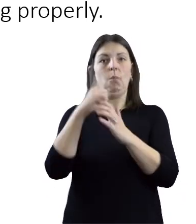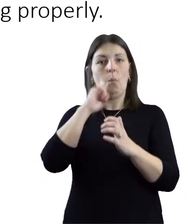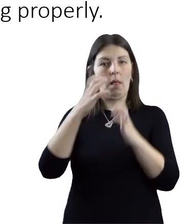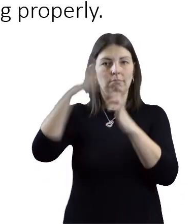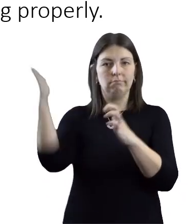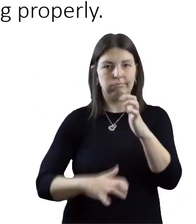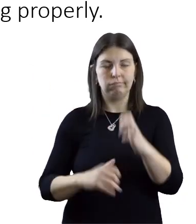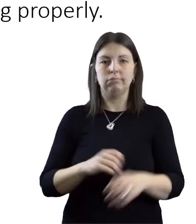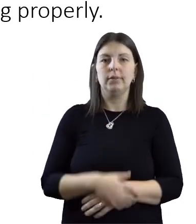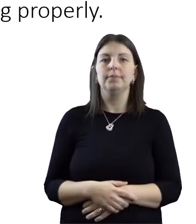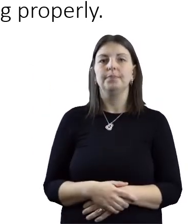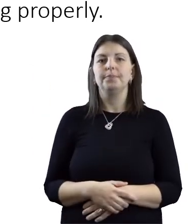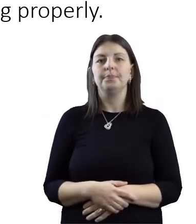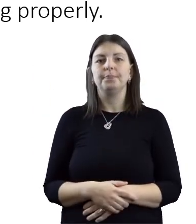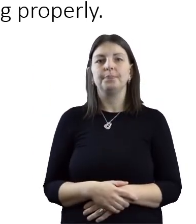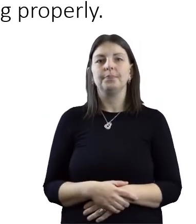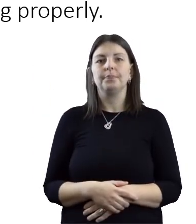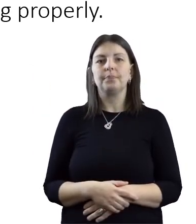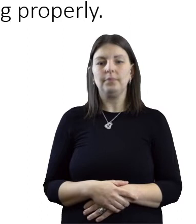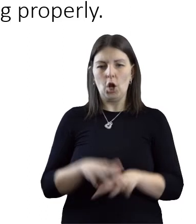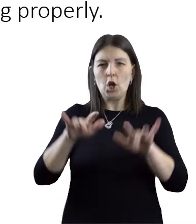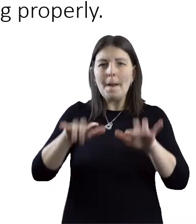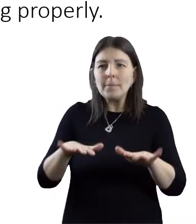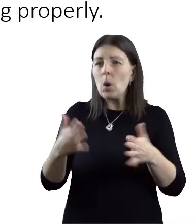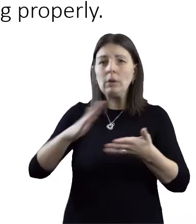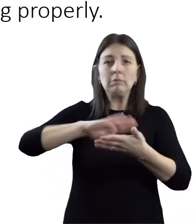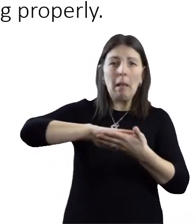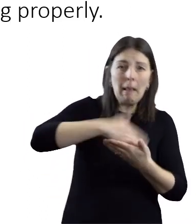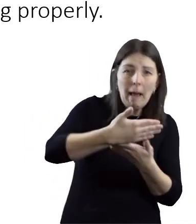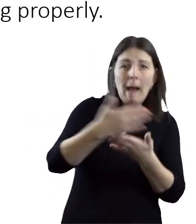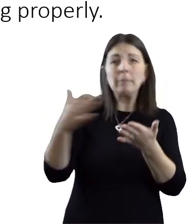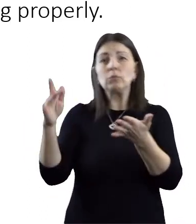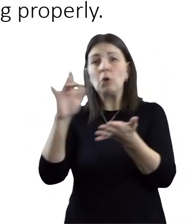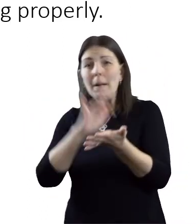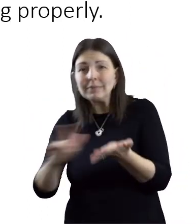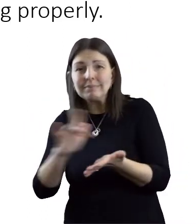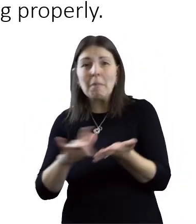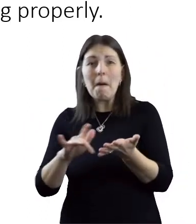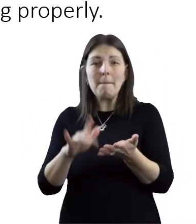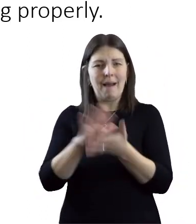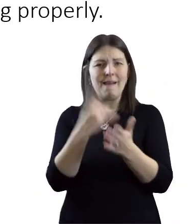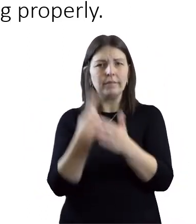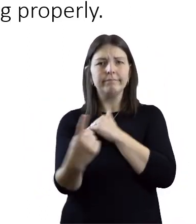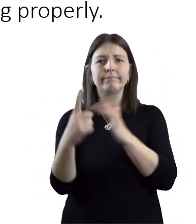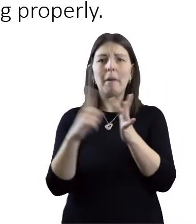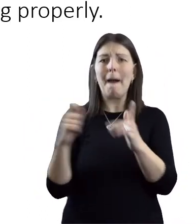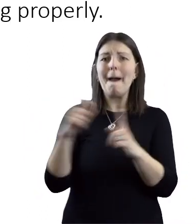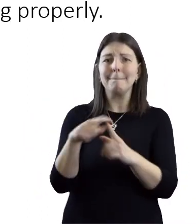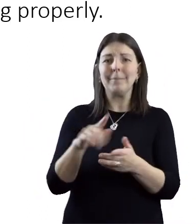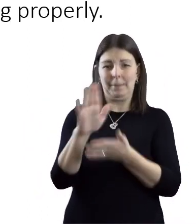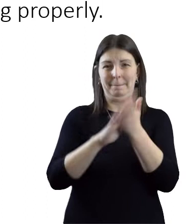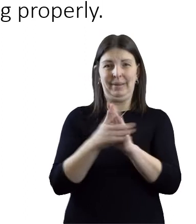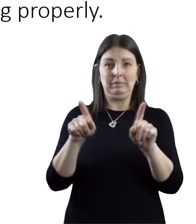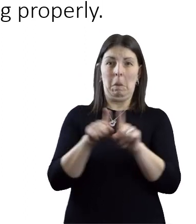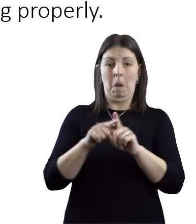IP address. This is a bit like a home address for post, and your internet router acts as a post office, delivering mail. Normally, the router